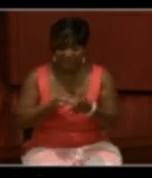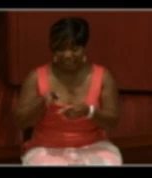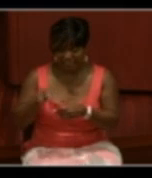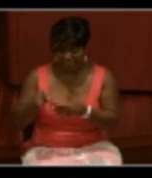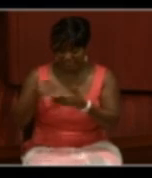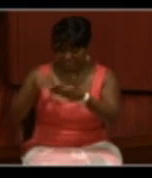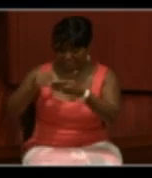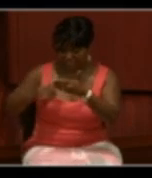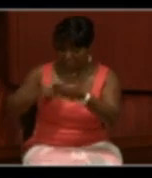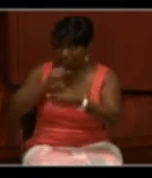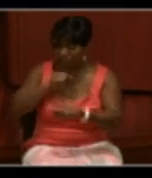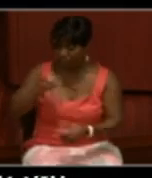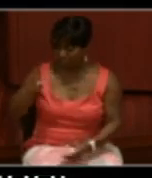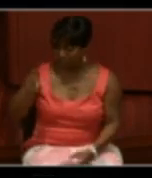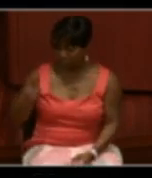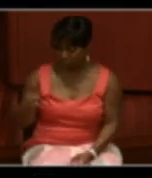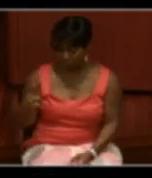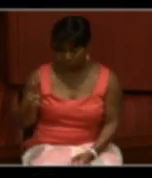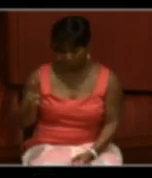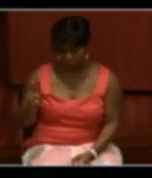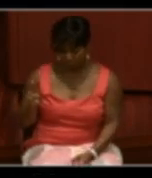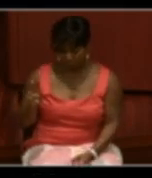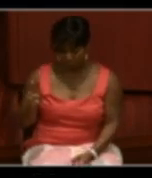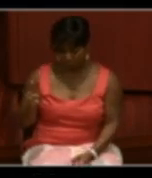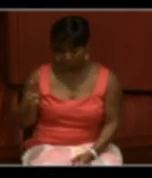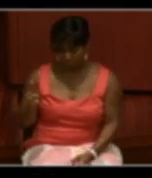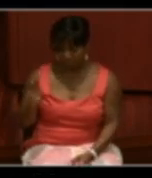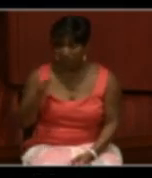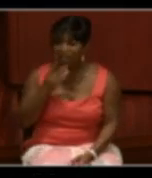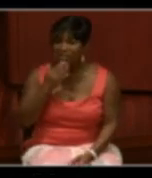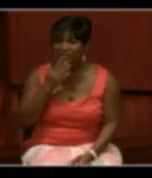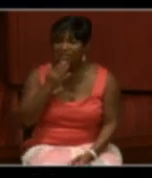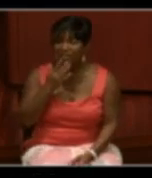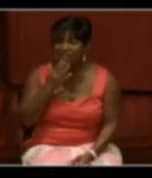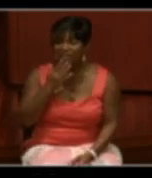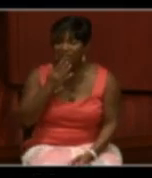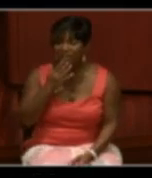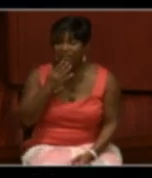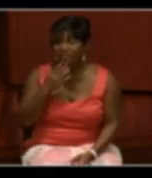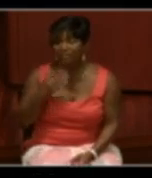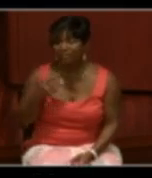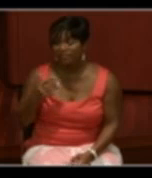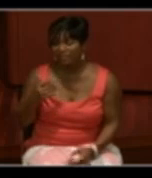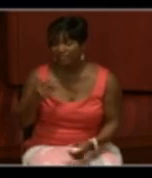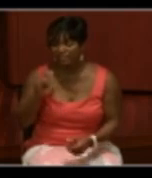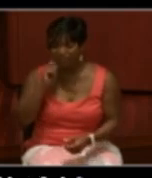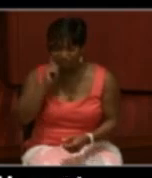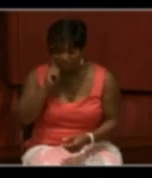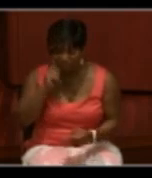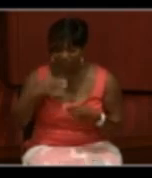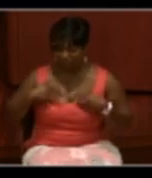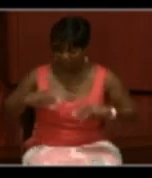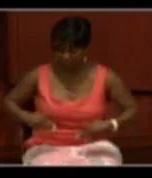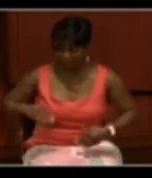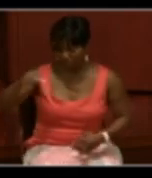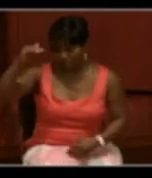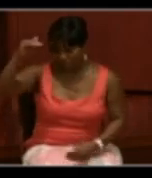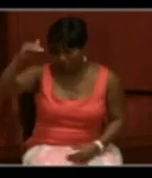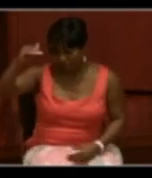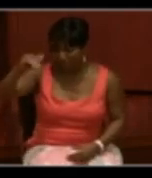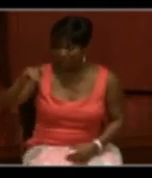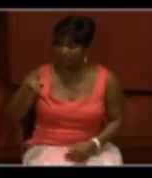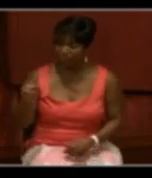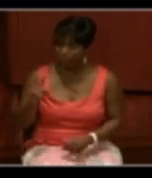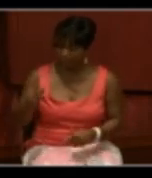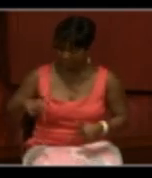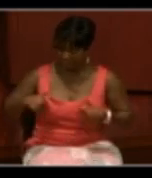he's listed as age 62. His complexion and physical description is given again. His residence remains the same at 18th